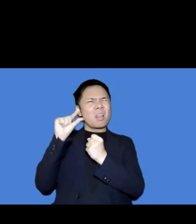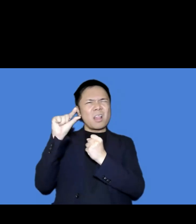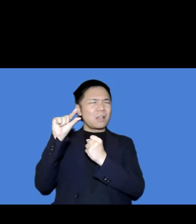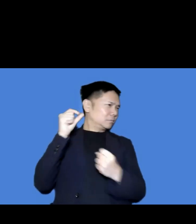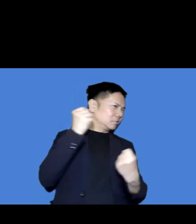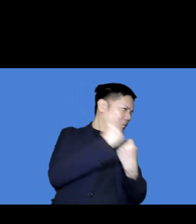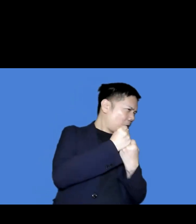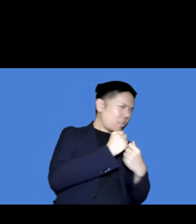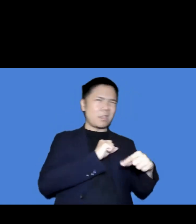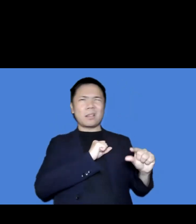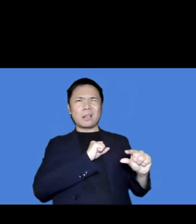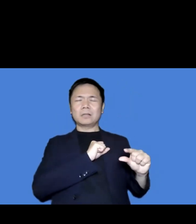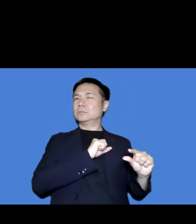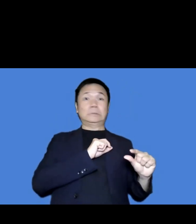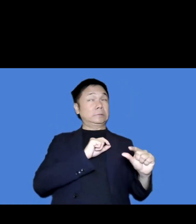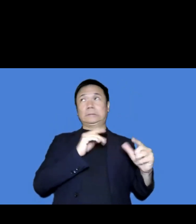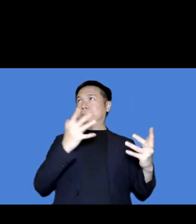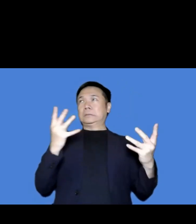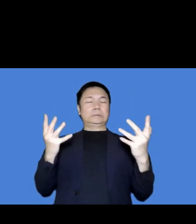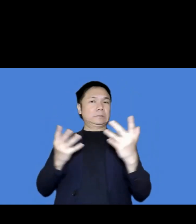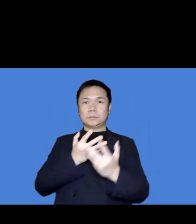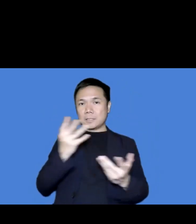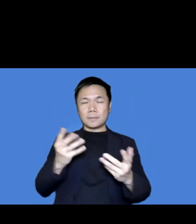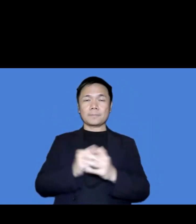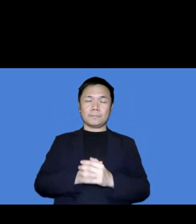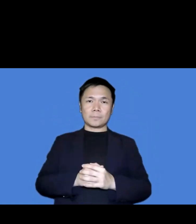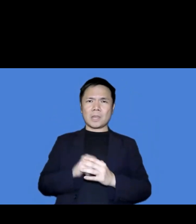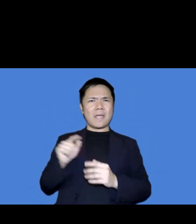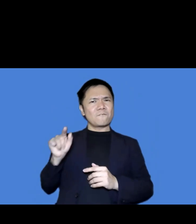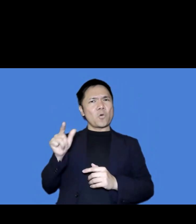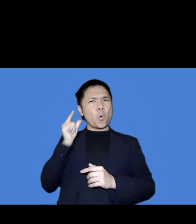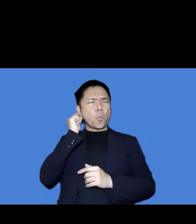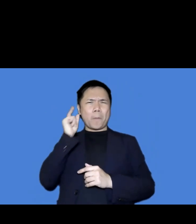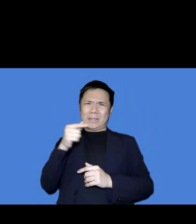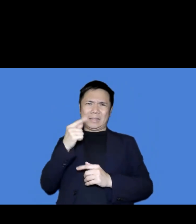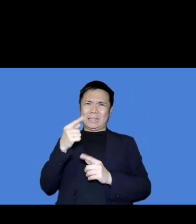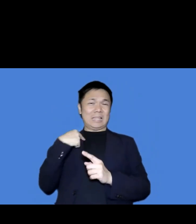For young women with disabilities, this is compounded by gender